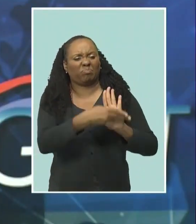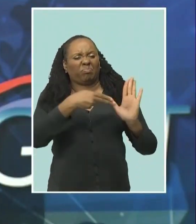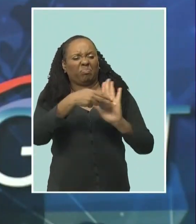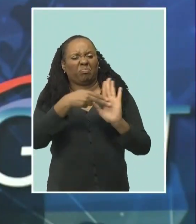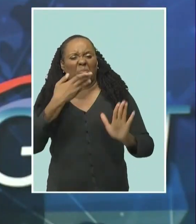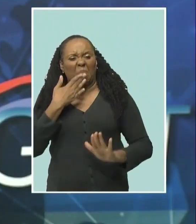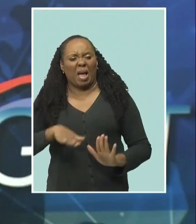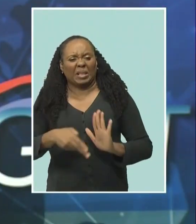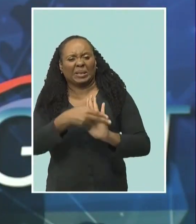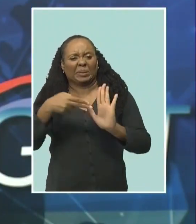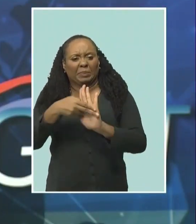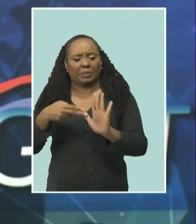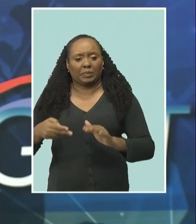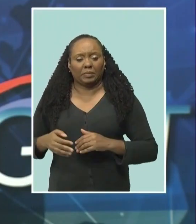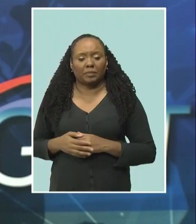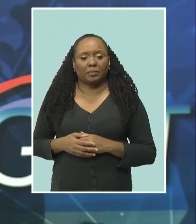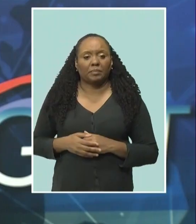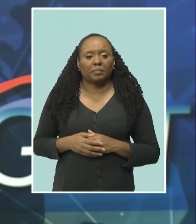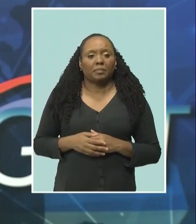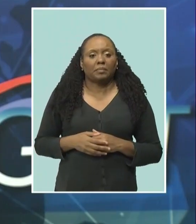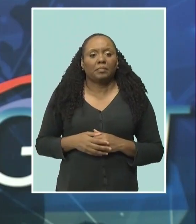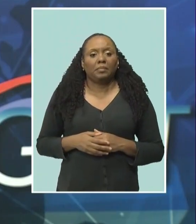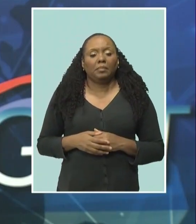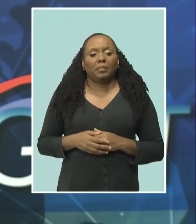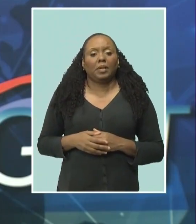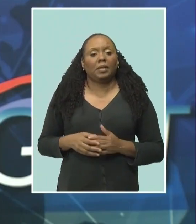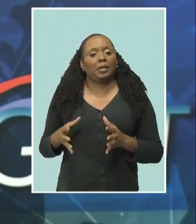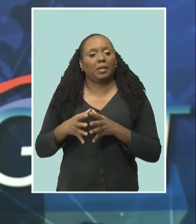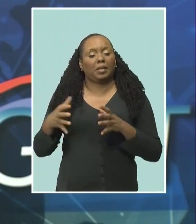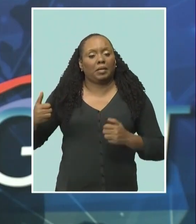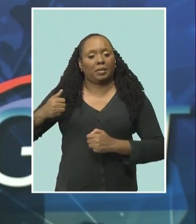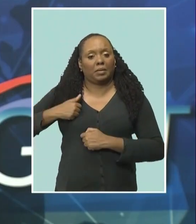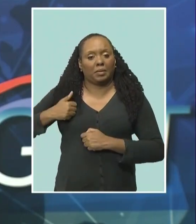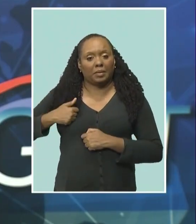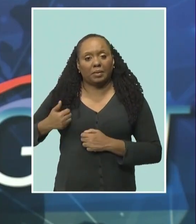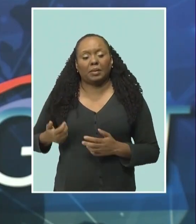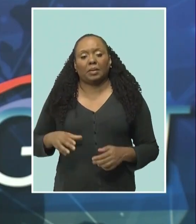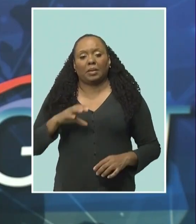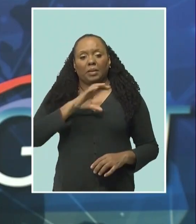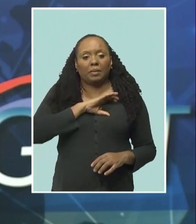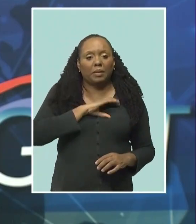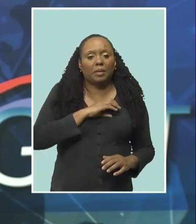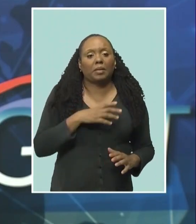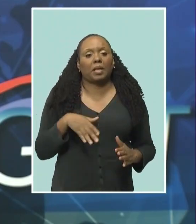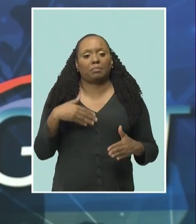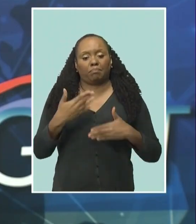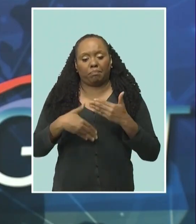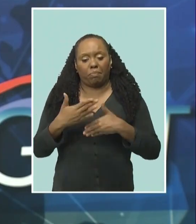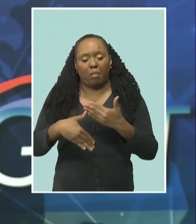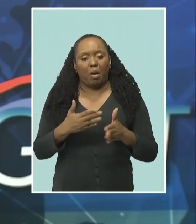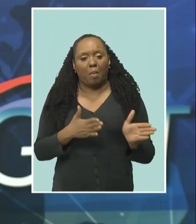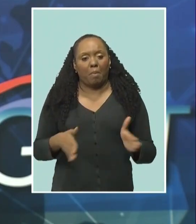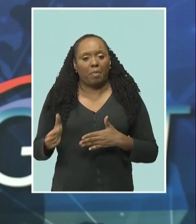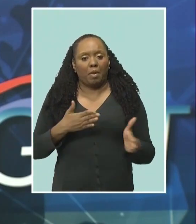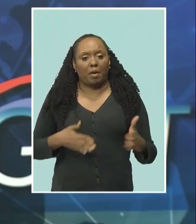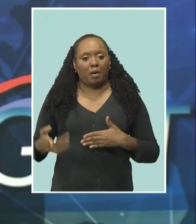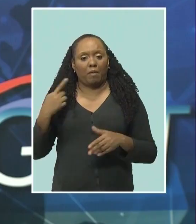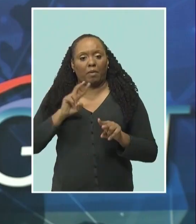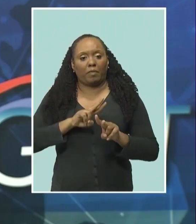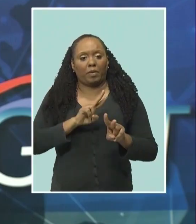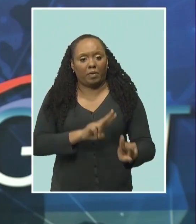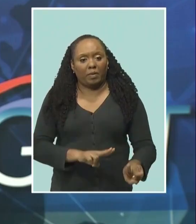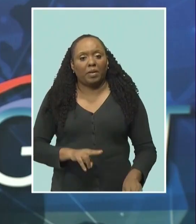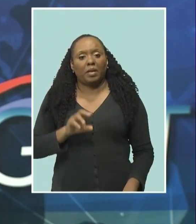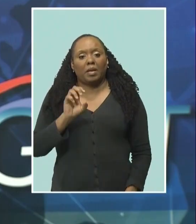Members of the armed forces have been going through the paces in preparation for the state funeral of the late Prime Minister, the Right Honourable